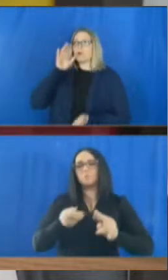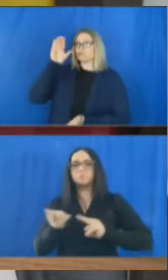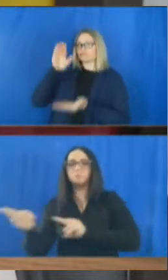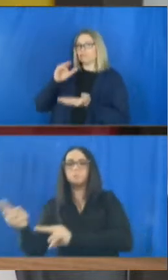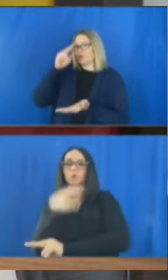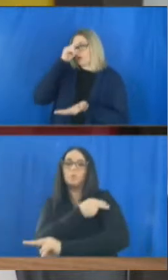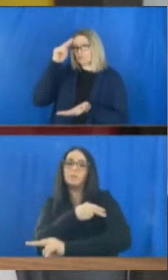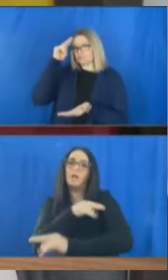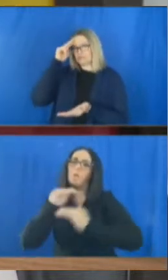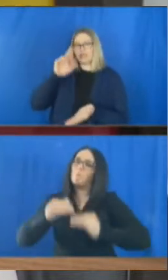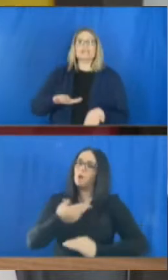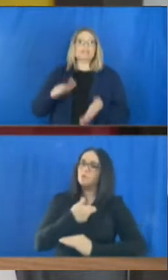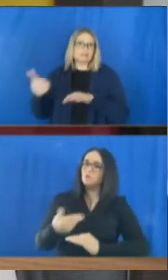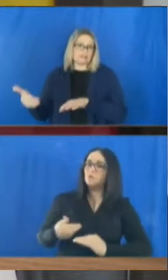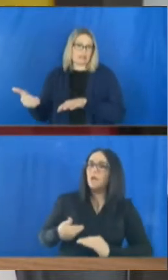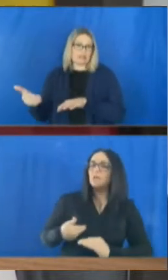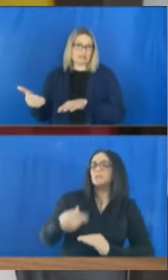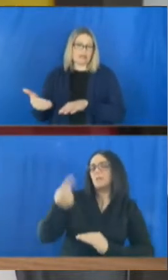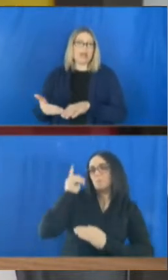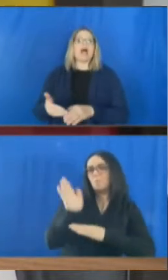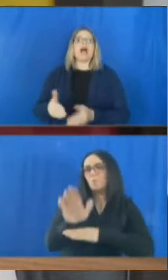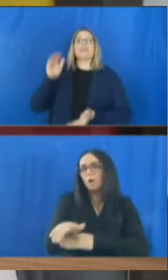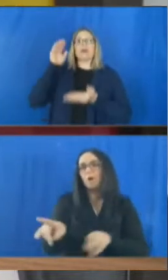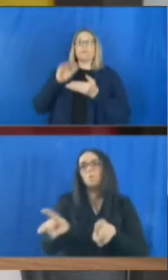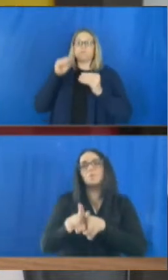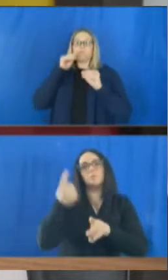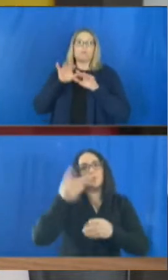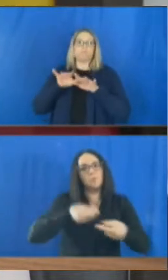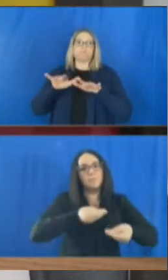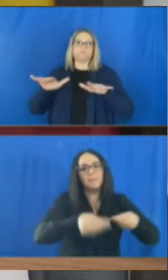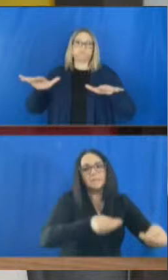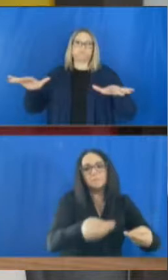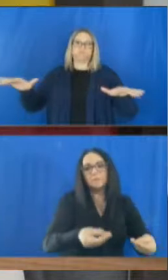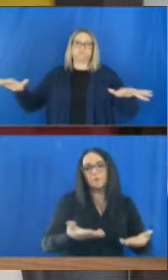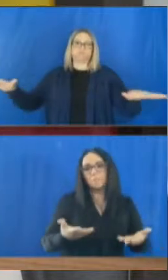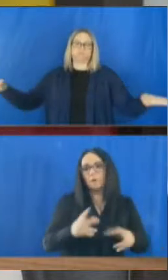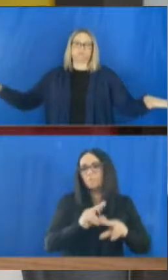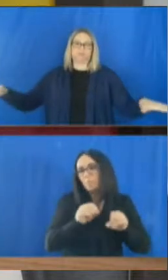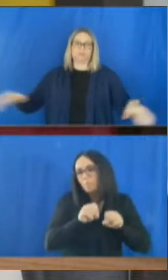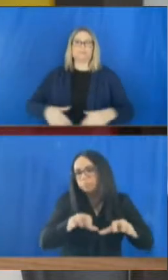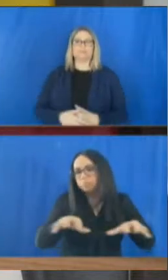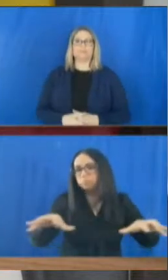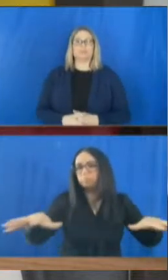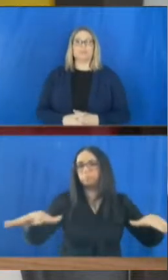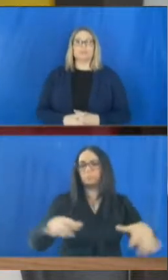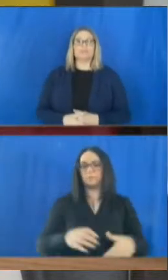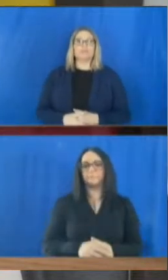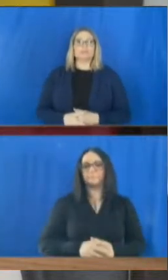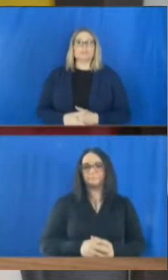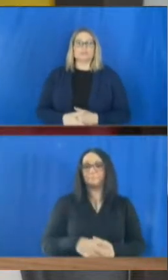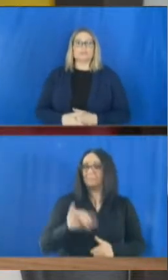these past 2 weeks, we believe the impact of this wave can be managed.